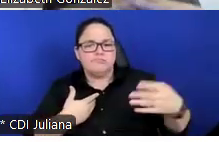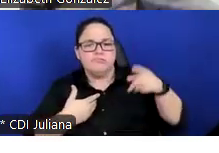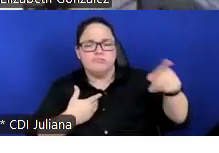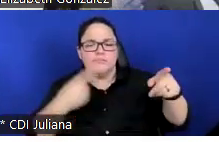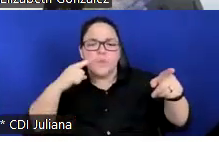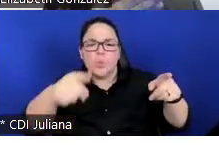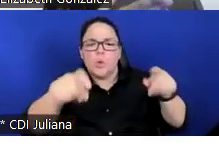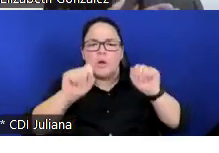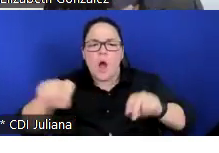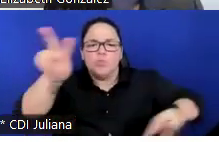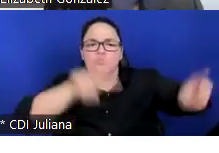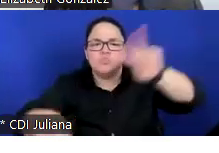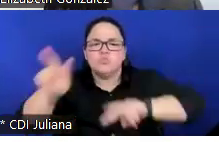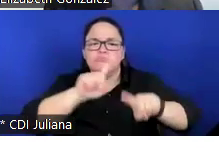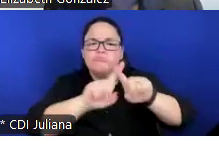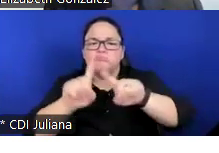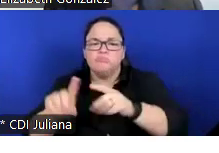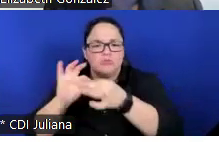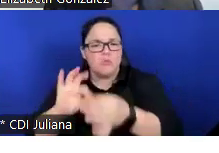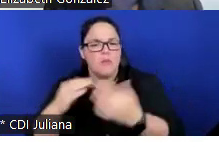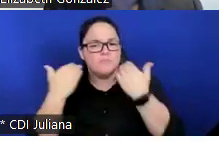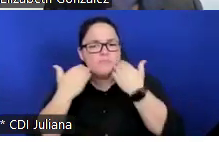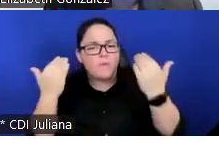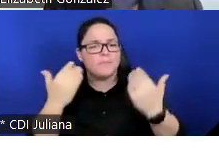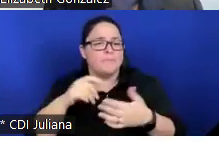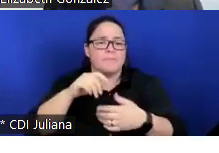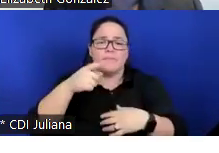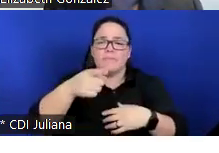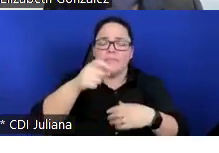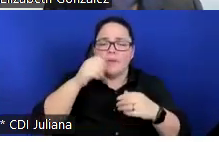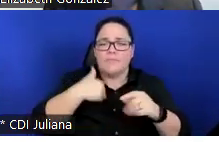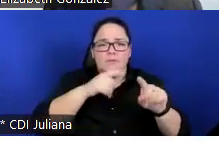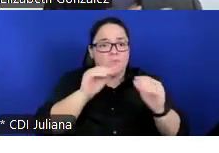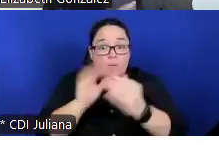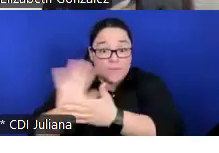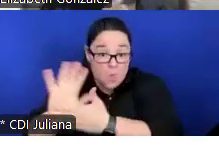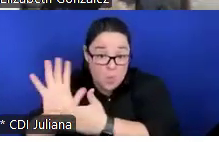with longer videos on whether bankruptcy makes sense.